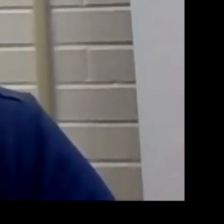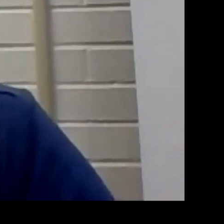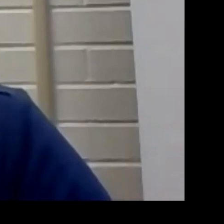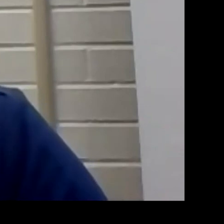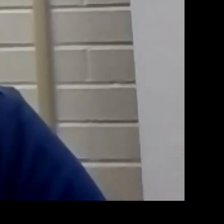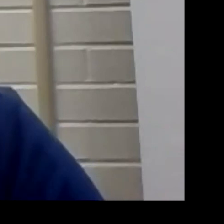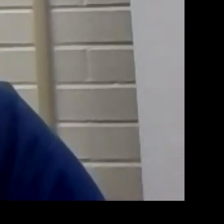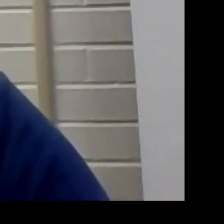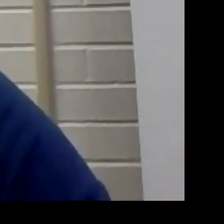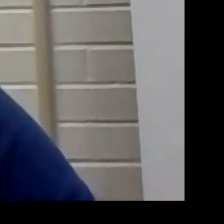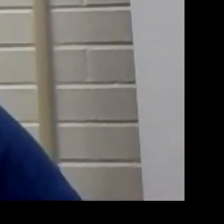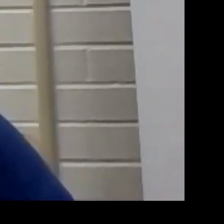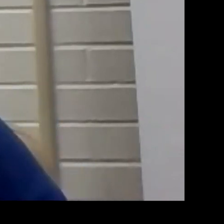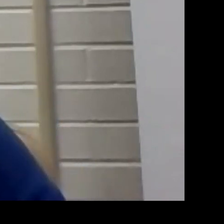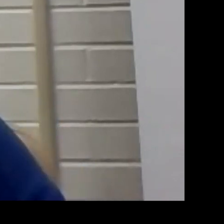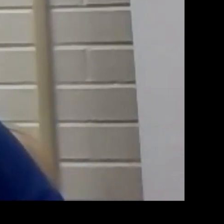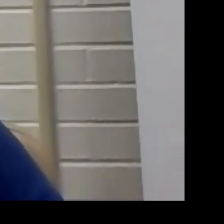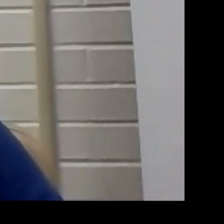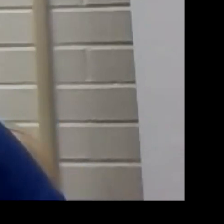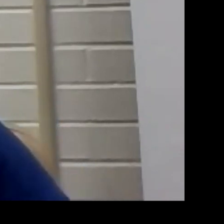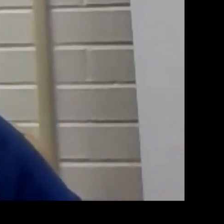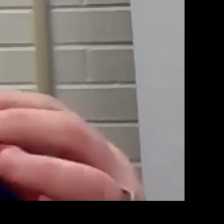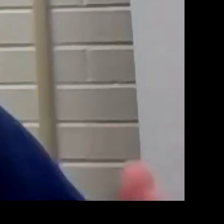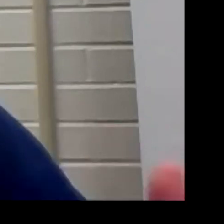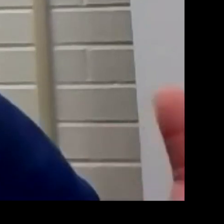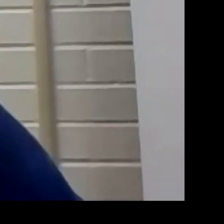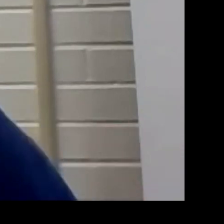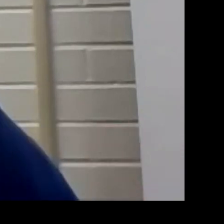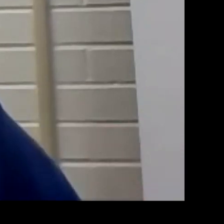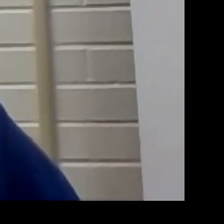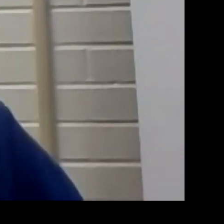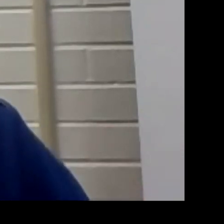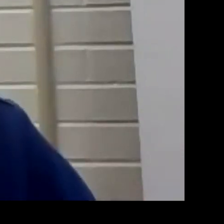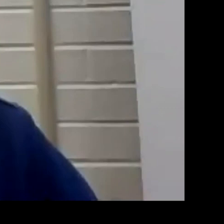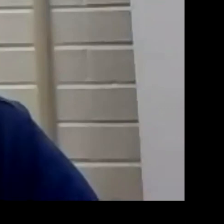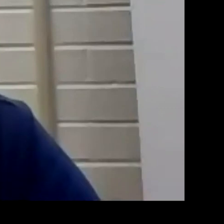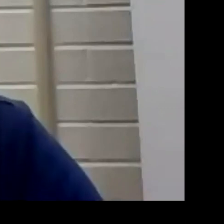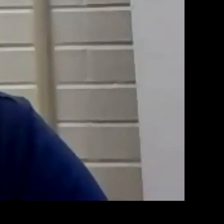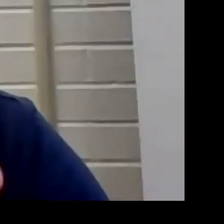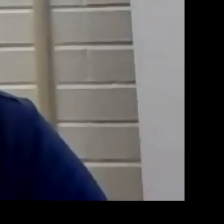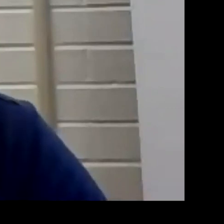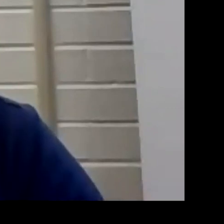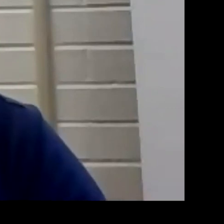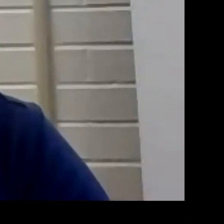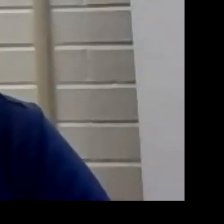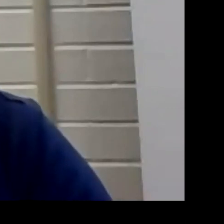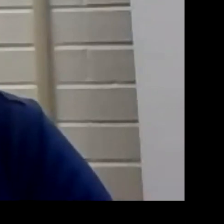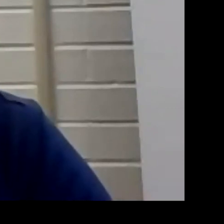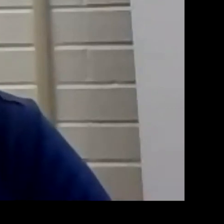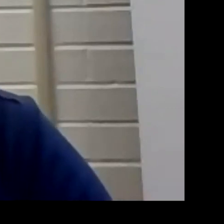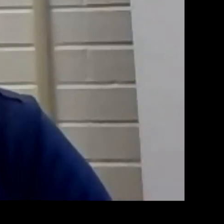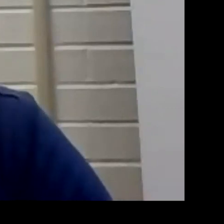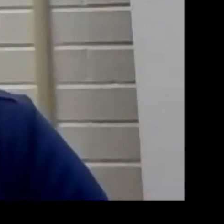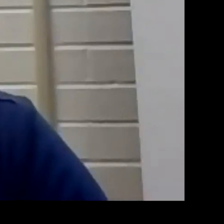it's incredible to see the accomplishments that have been made with the challenges that they are facing. So I just want to say thank you to